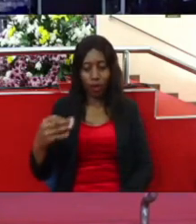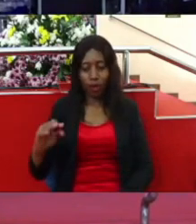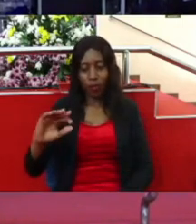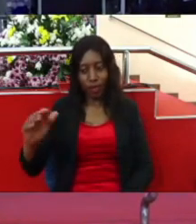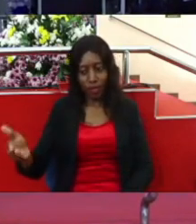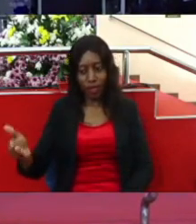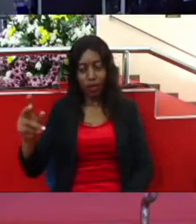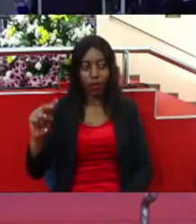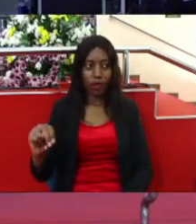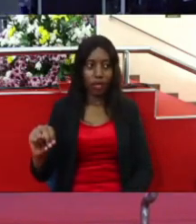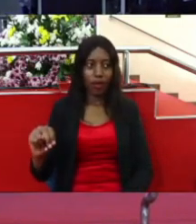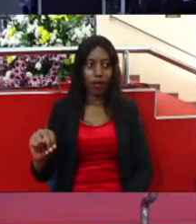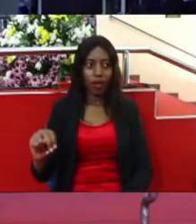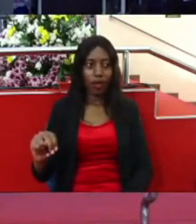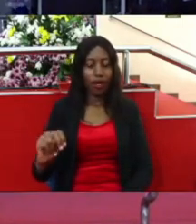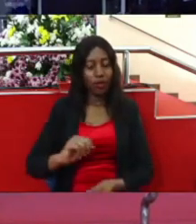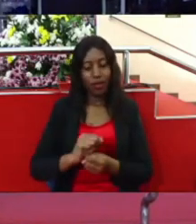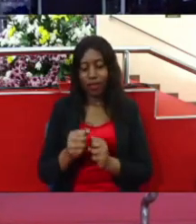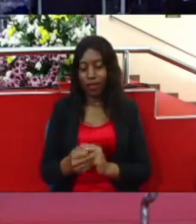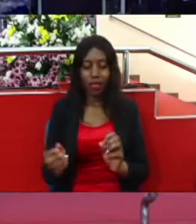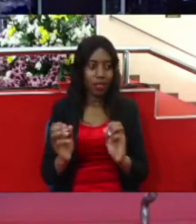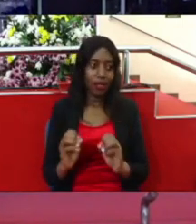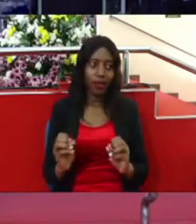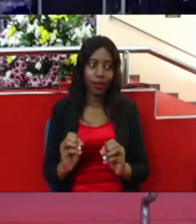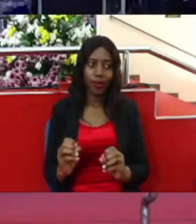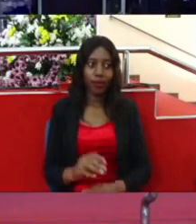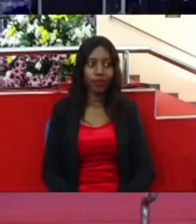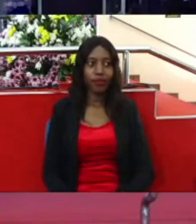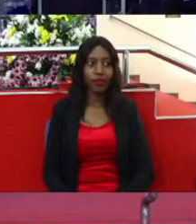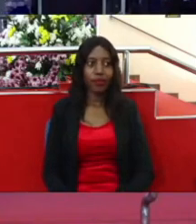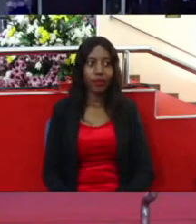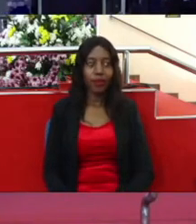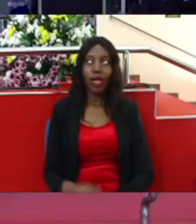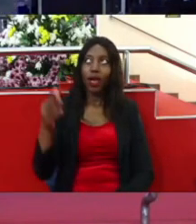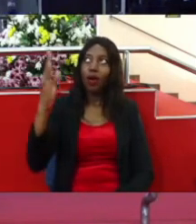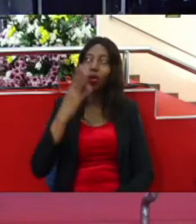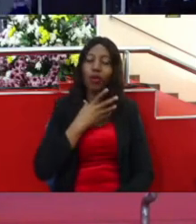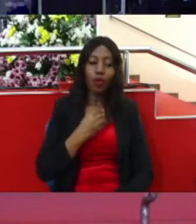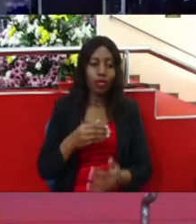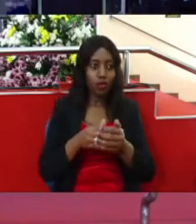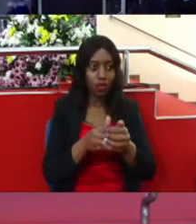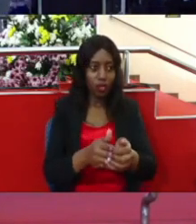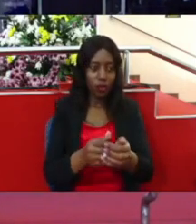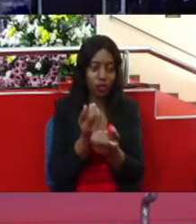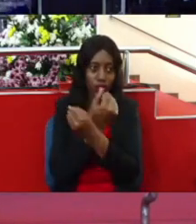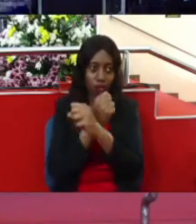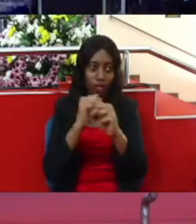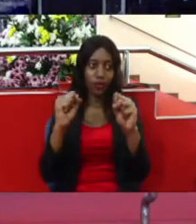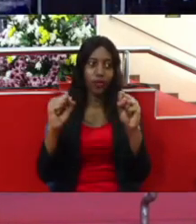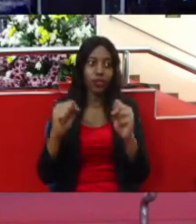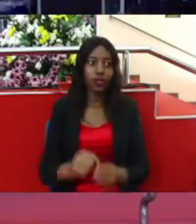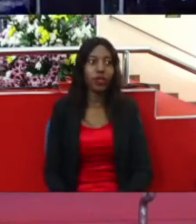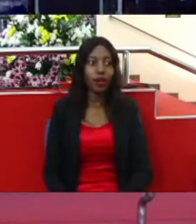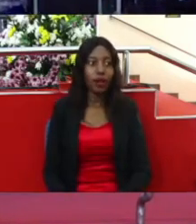you, katika ukuu wake anataka kuteue, and bring you to his salvation, akulete kwa wokovu wake. Because those of